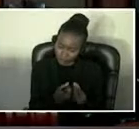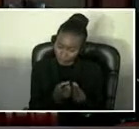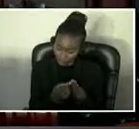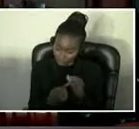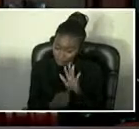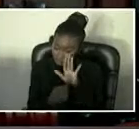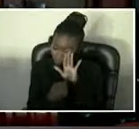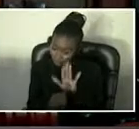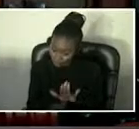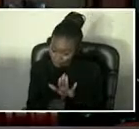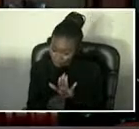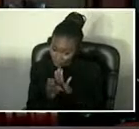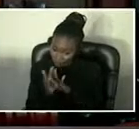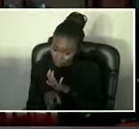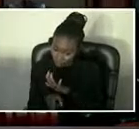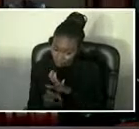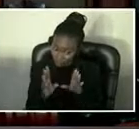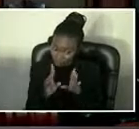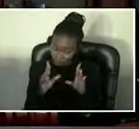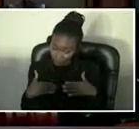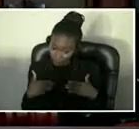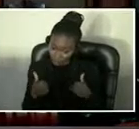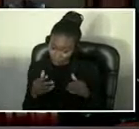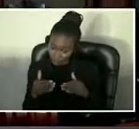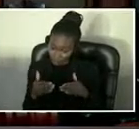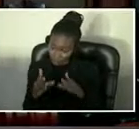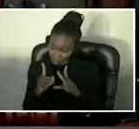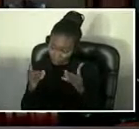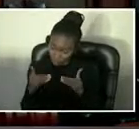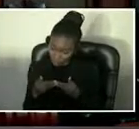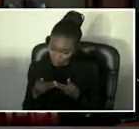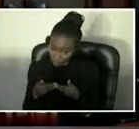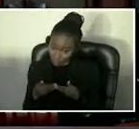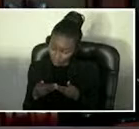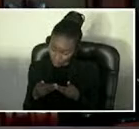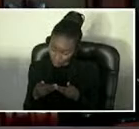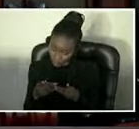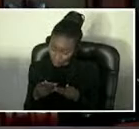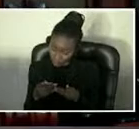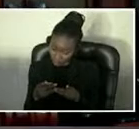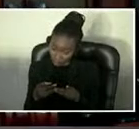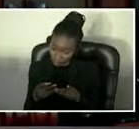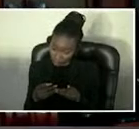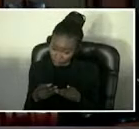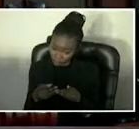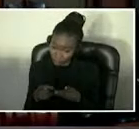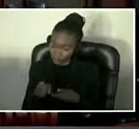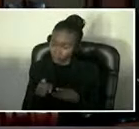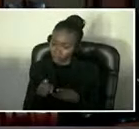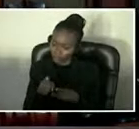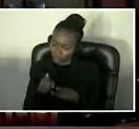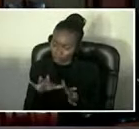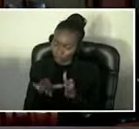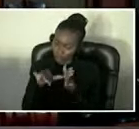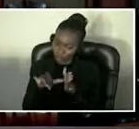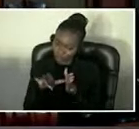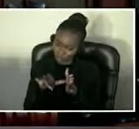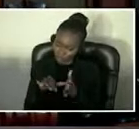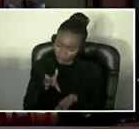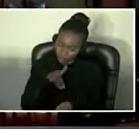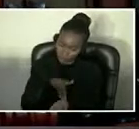the corresponding health department which is procuring of the imaginative america and the medical supplies will be